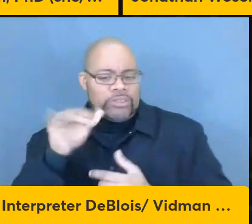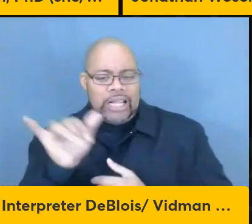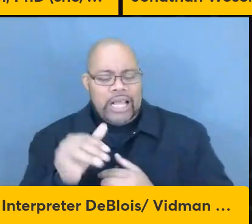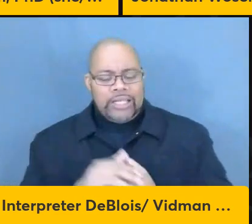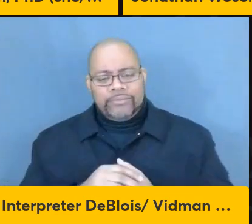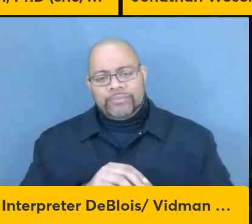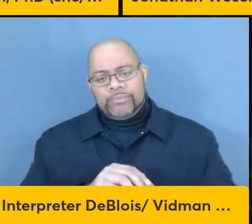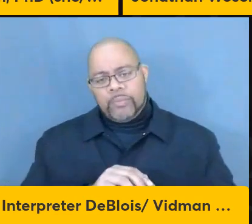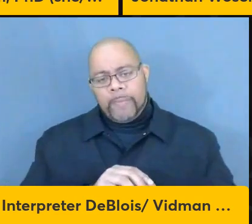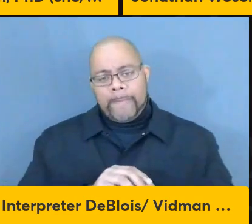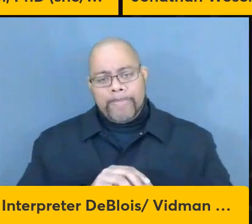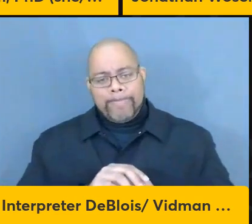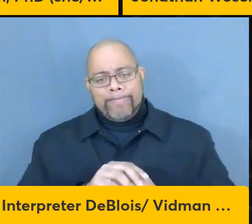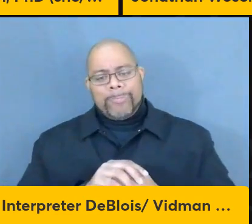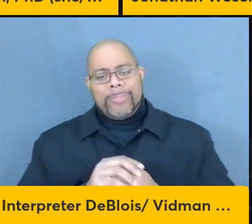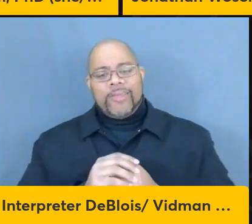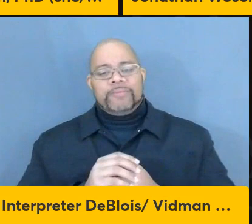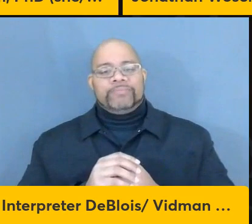experiences?